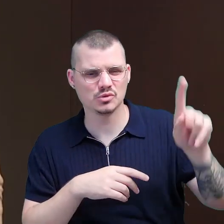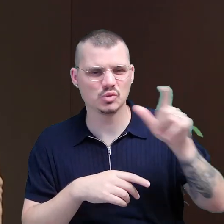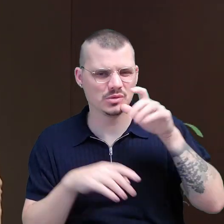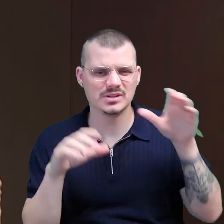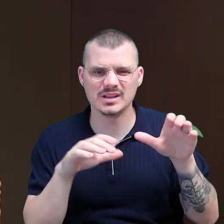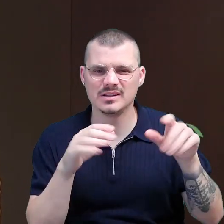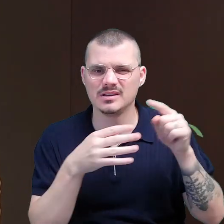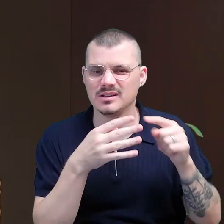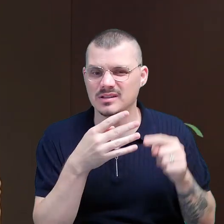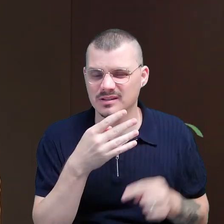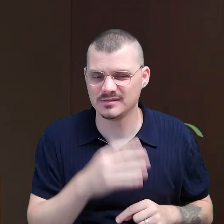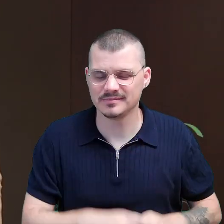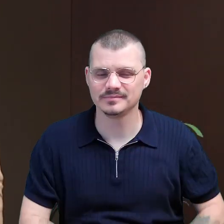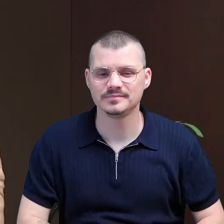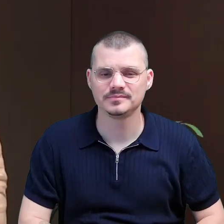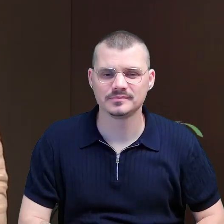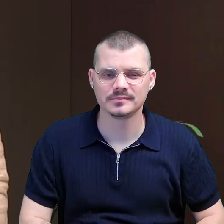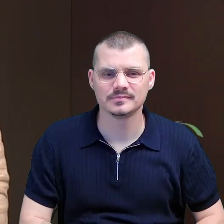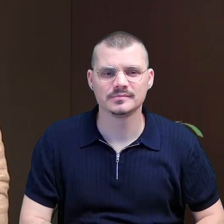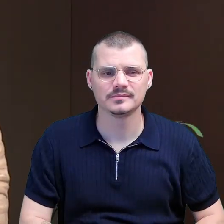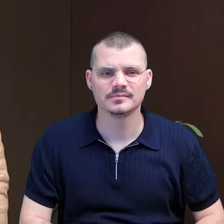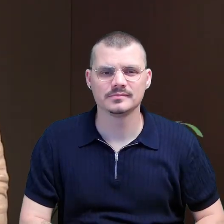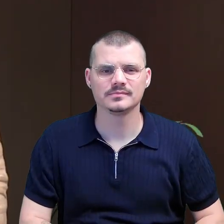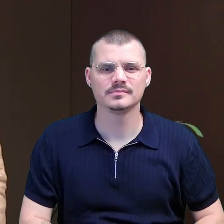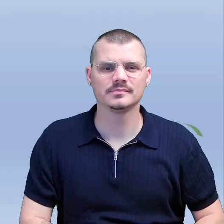that perpetrator.